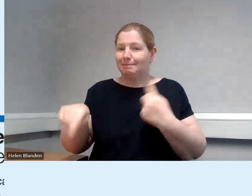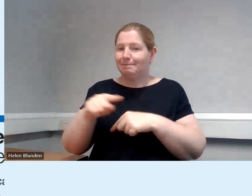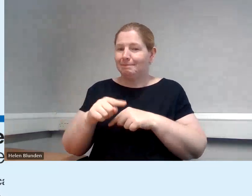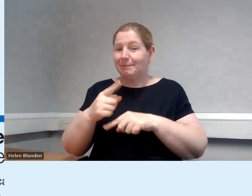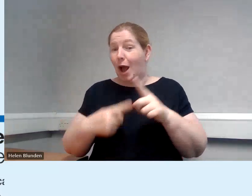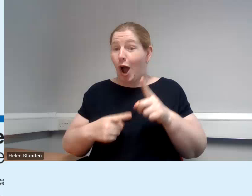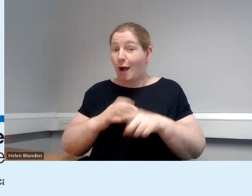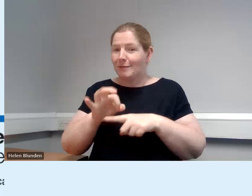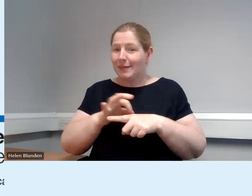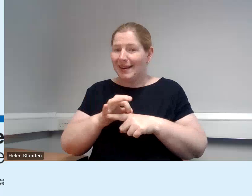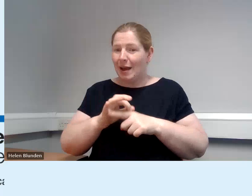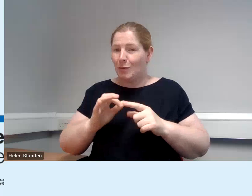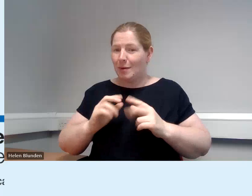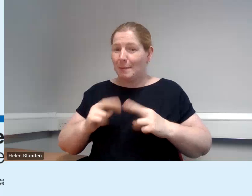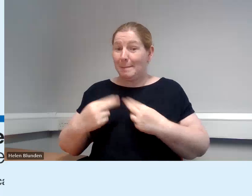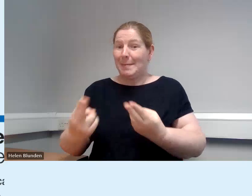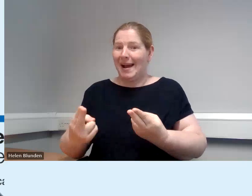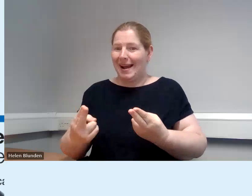day back as well.